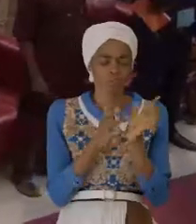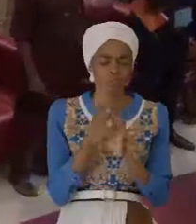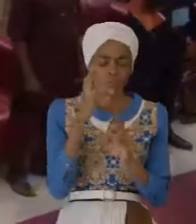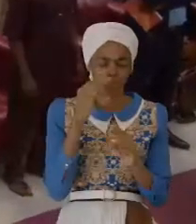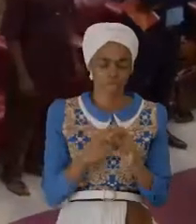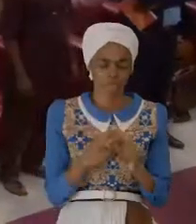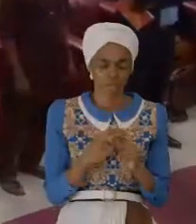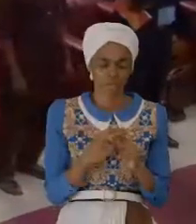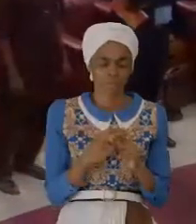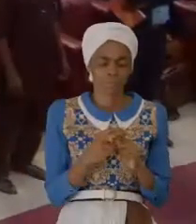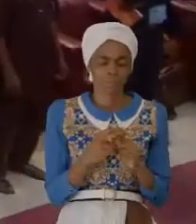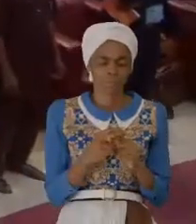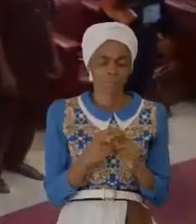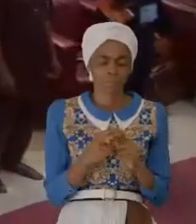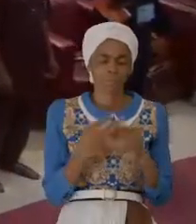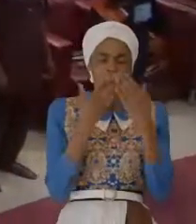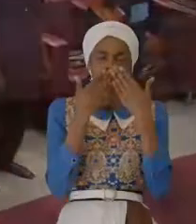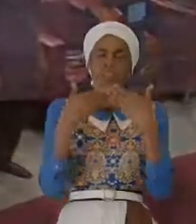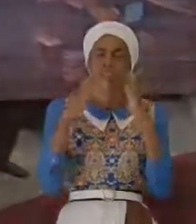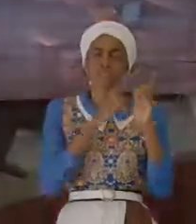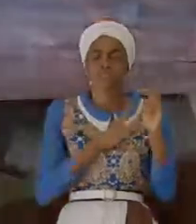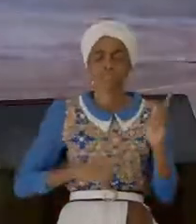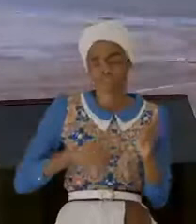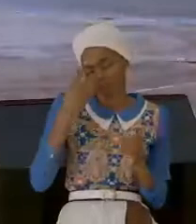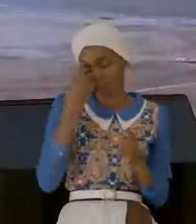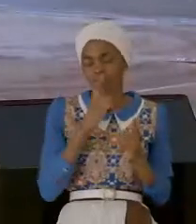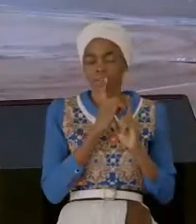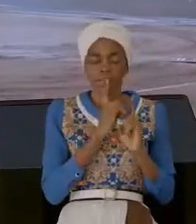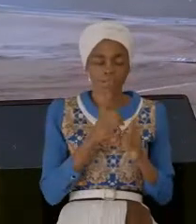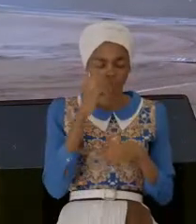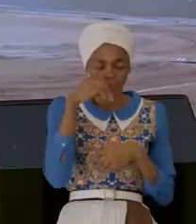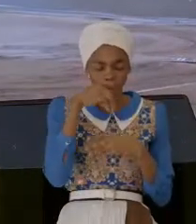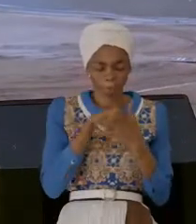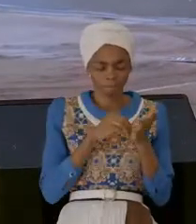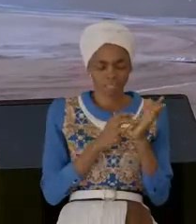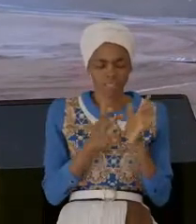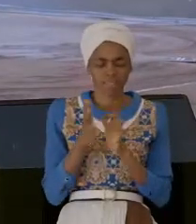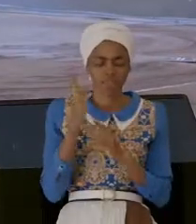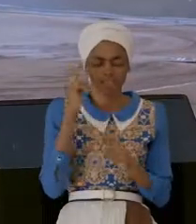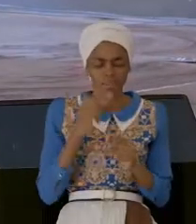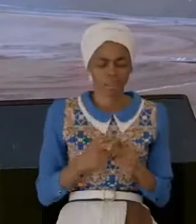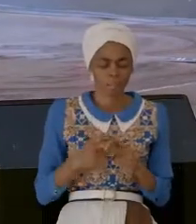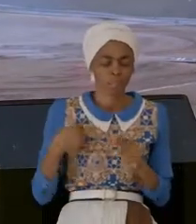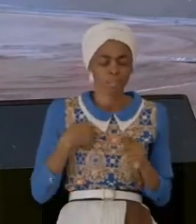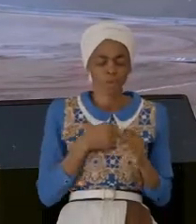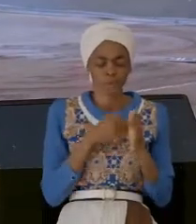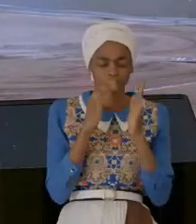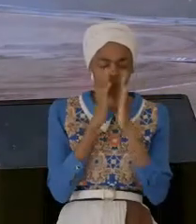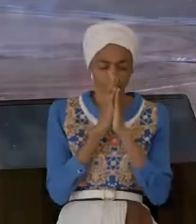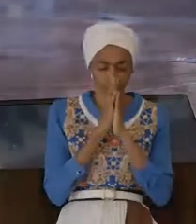Jesus' name. Thank you, Lord, for the answer. In Jesus' name we